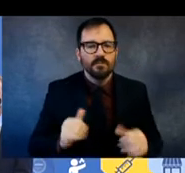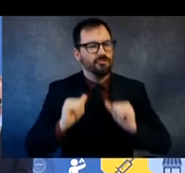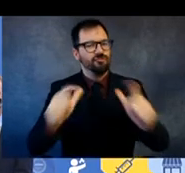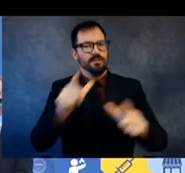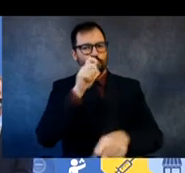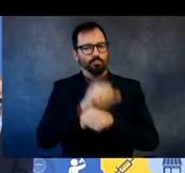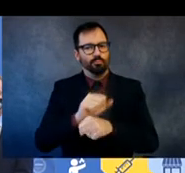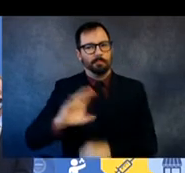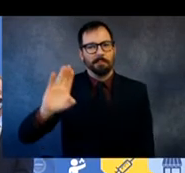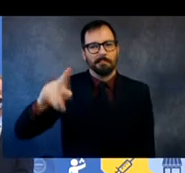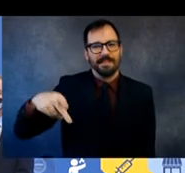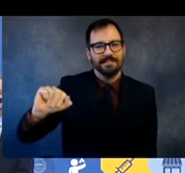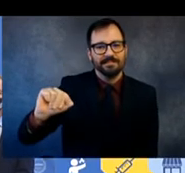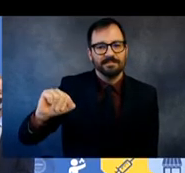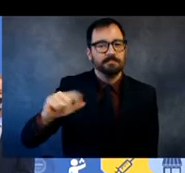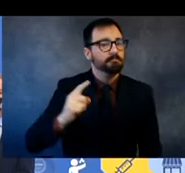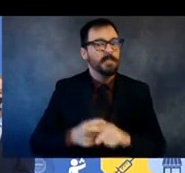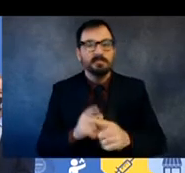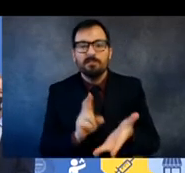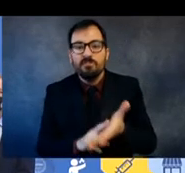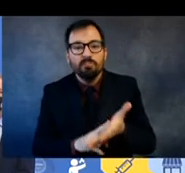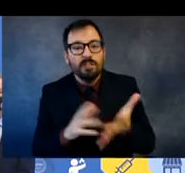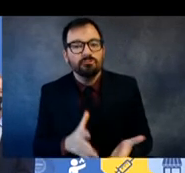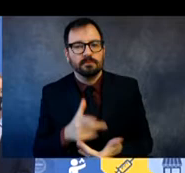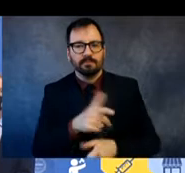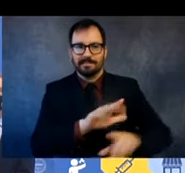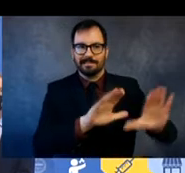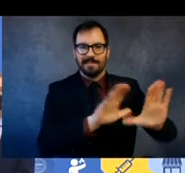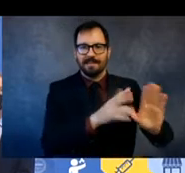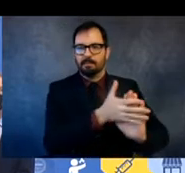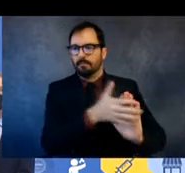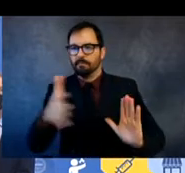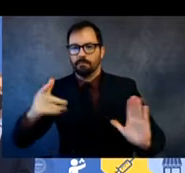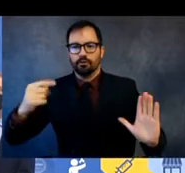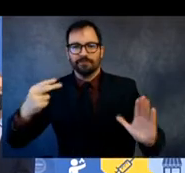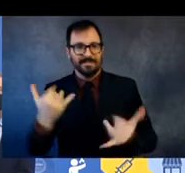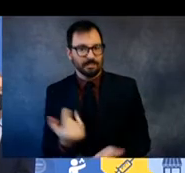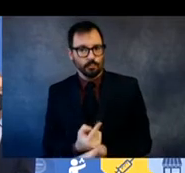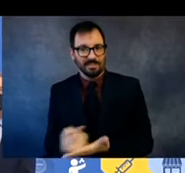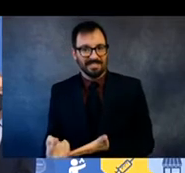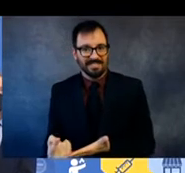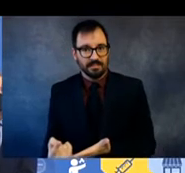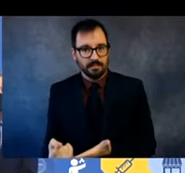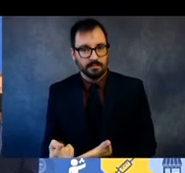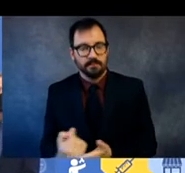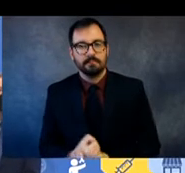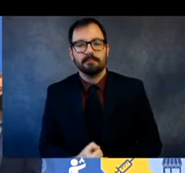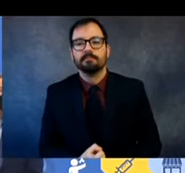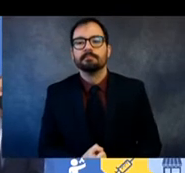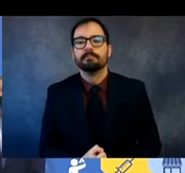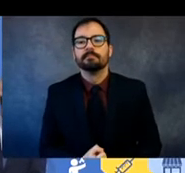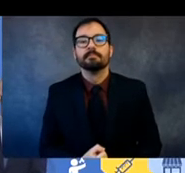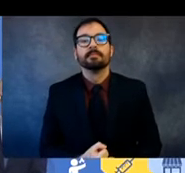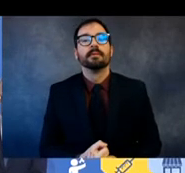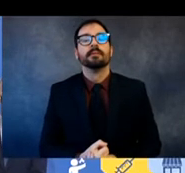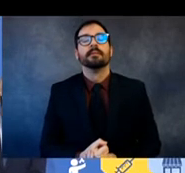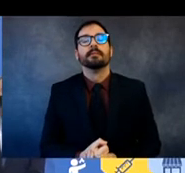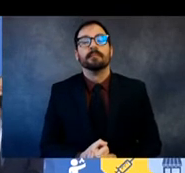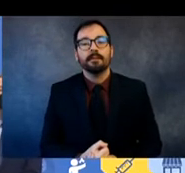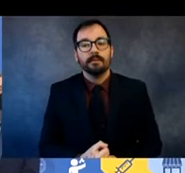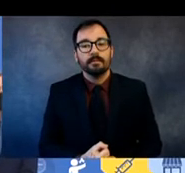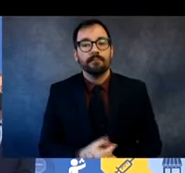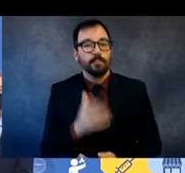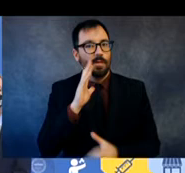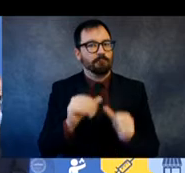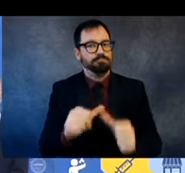Sunday to Thursday this week and next. It will be open again in a few weeks to provide second doses. The Boston Public Schools are